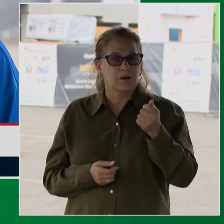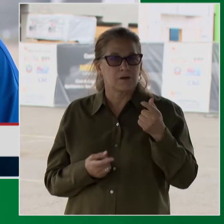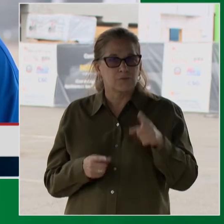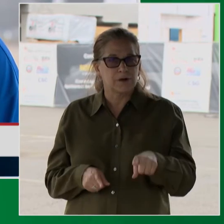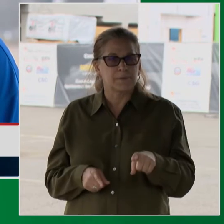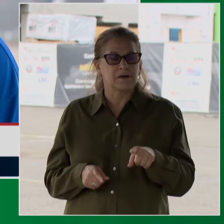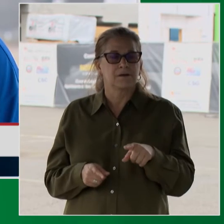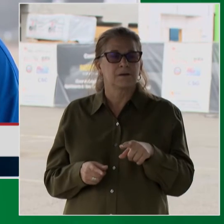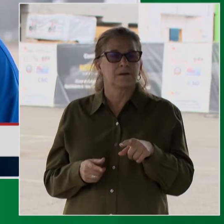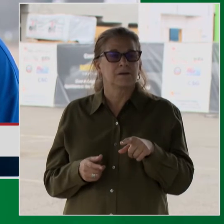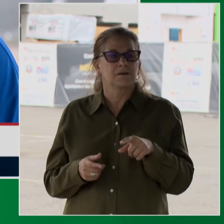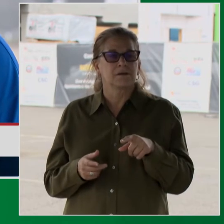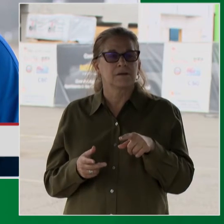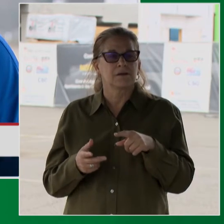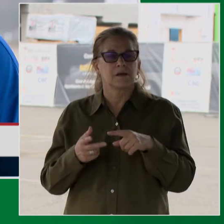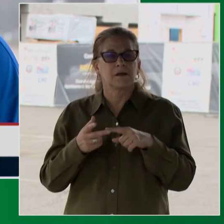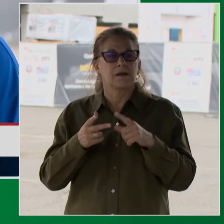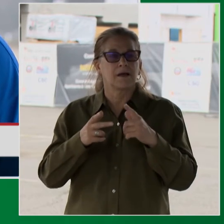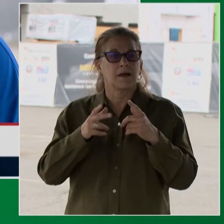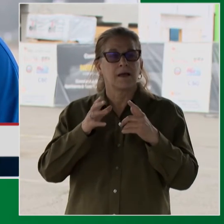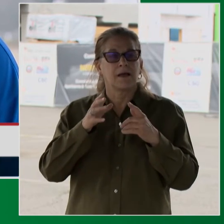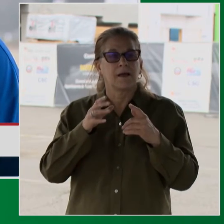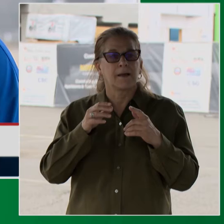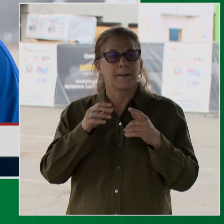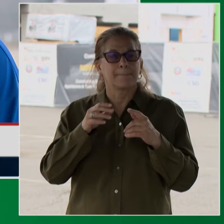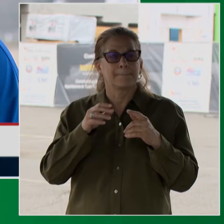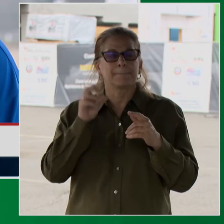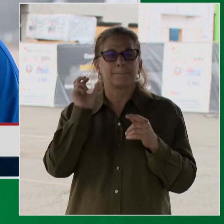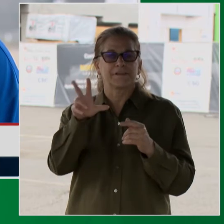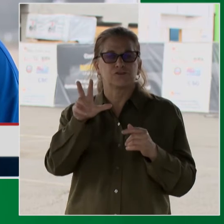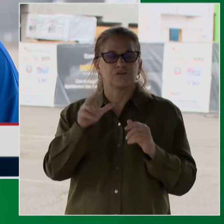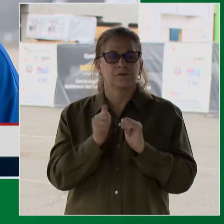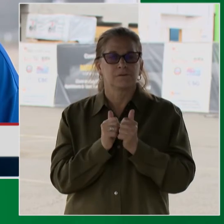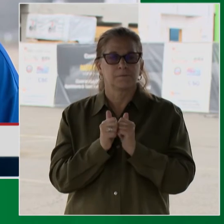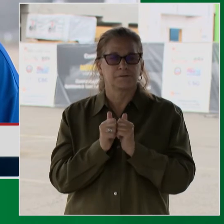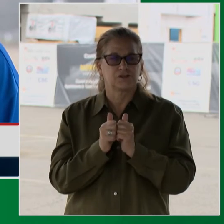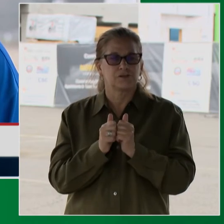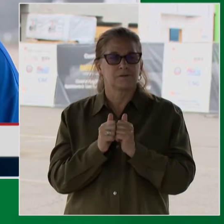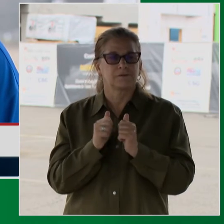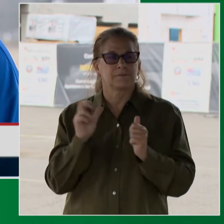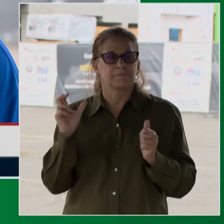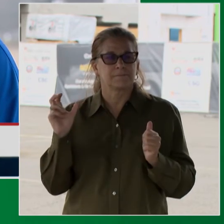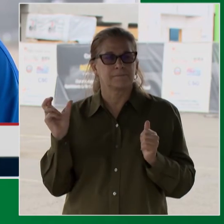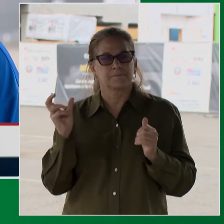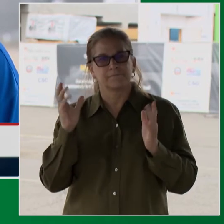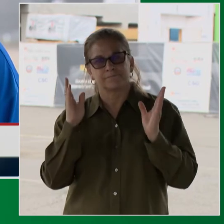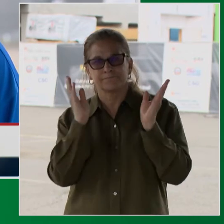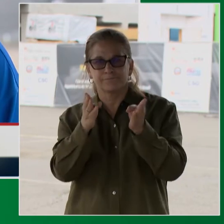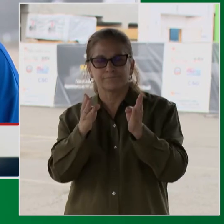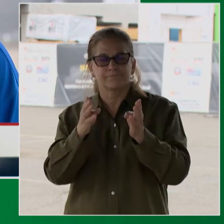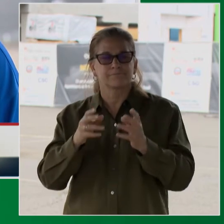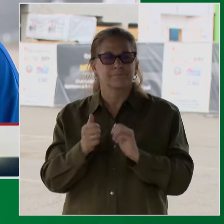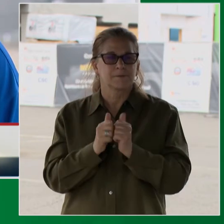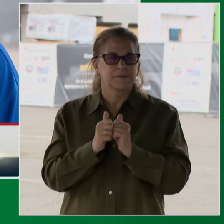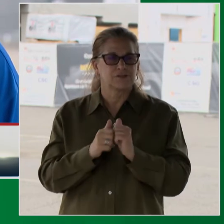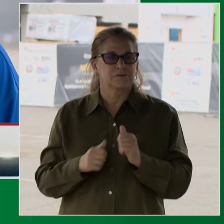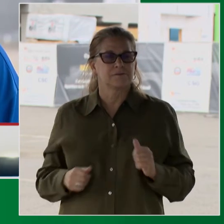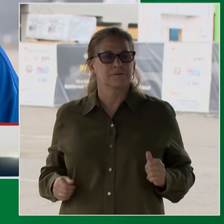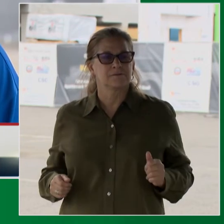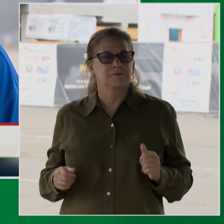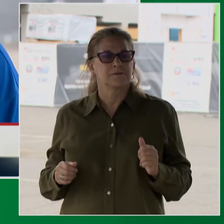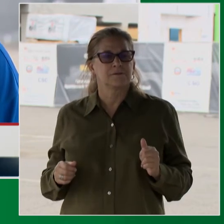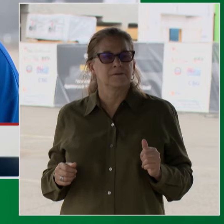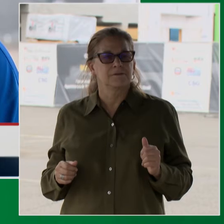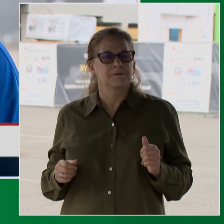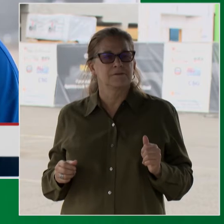pitch competition or a pitch statement. I mean, I think technical assistance means help. And it means help in whatever way that